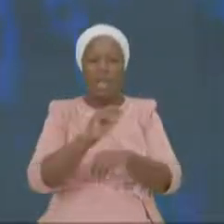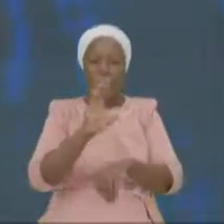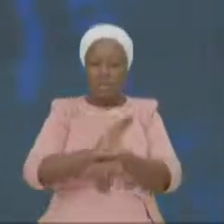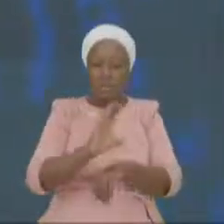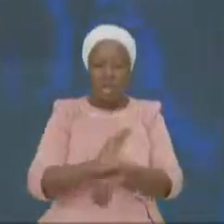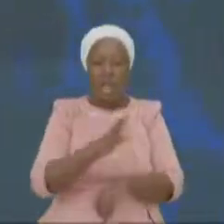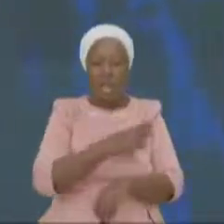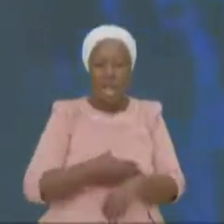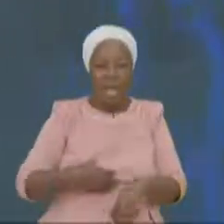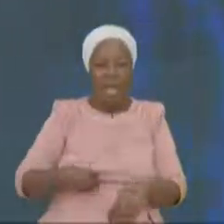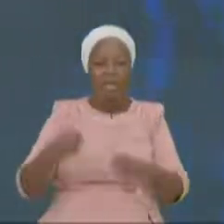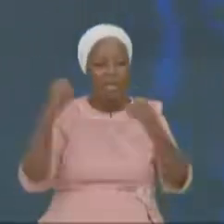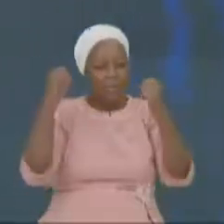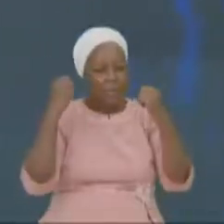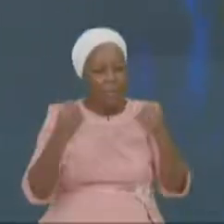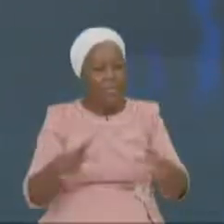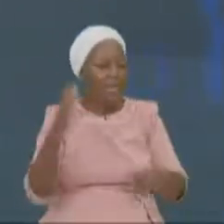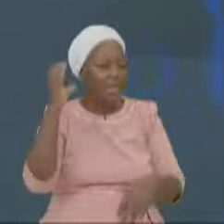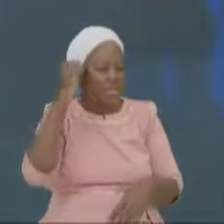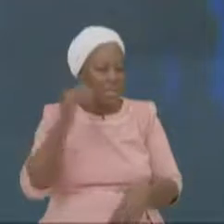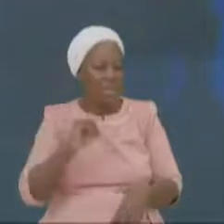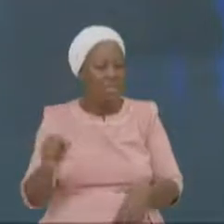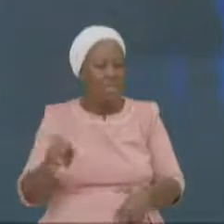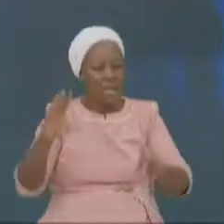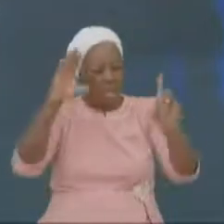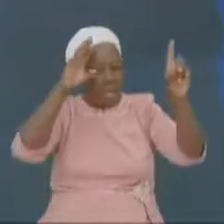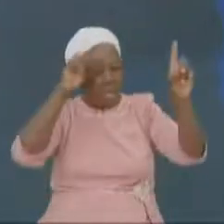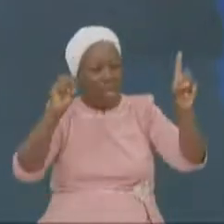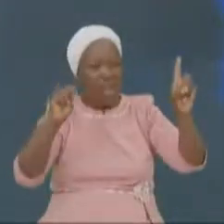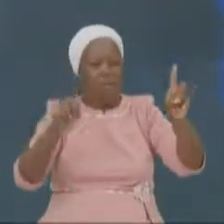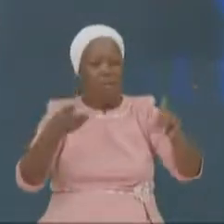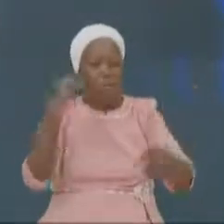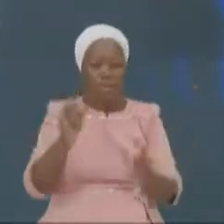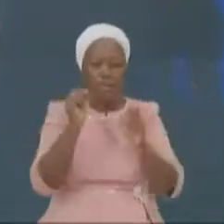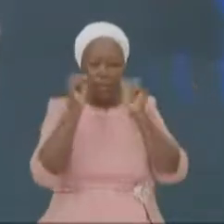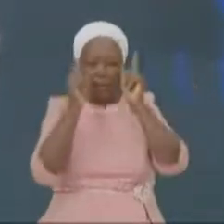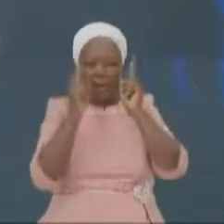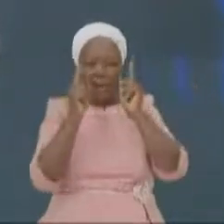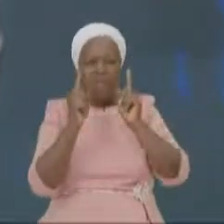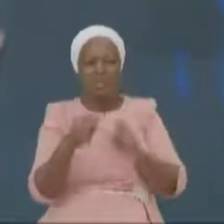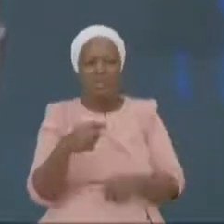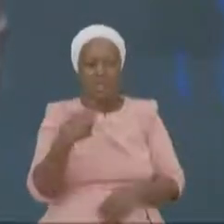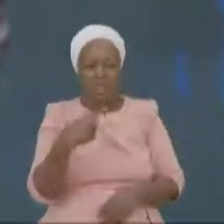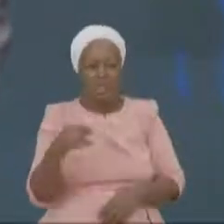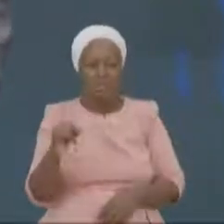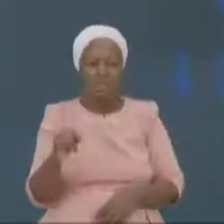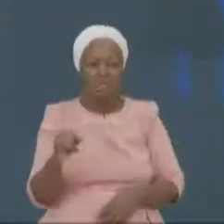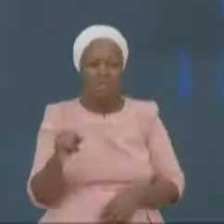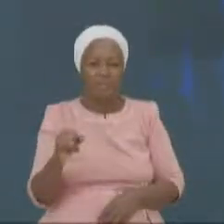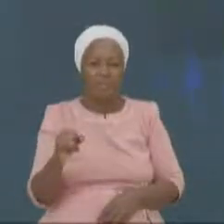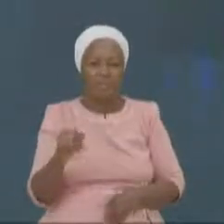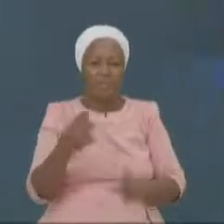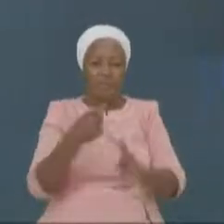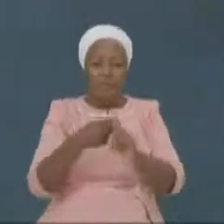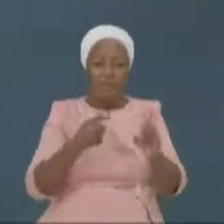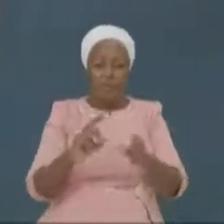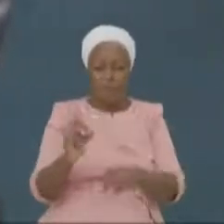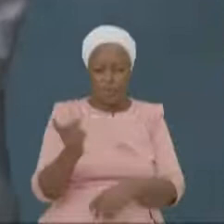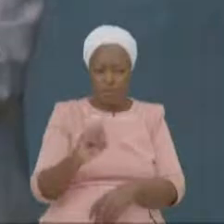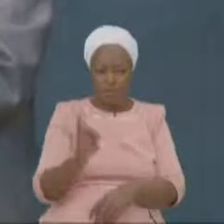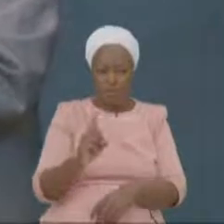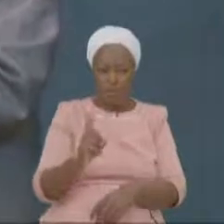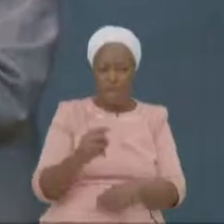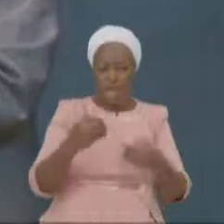and many hearing him were astonished, saying, from whence